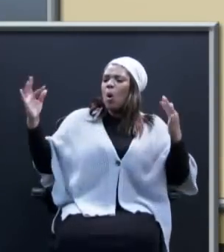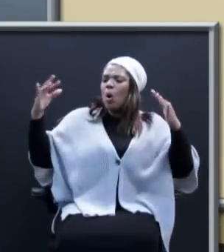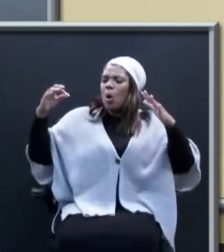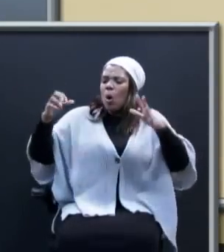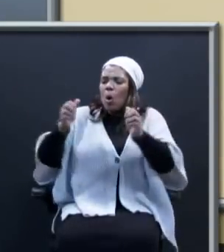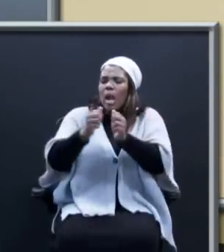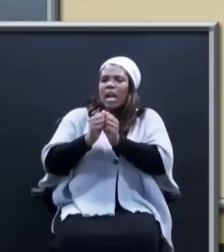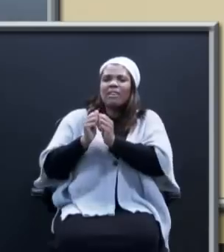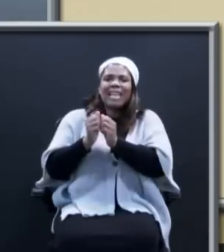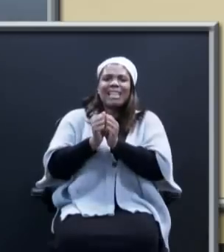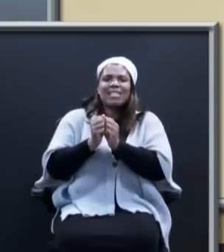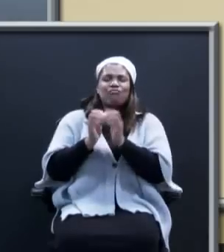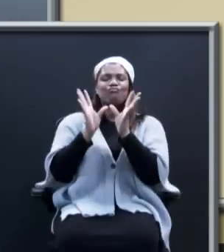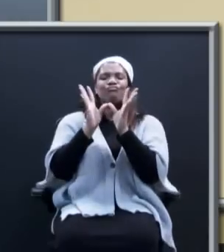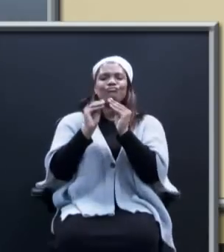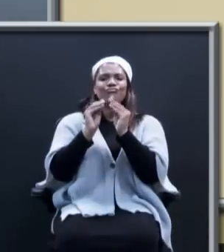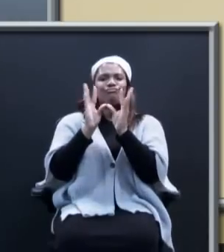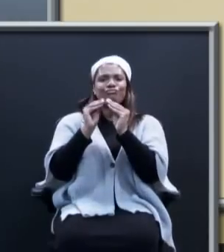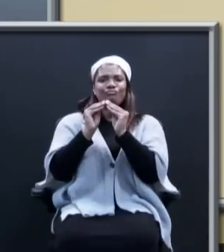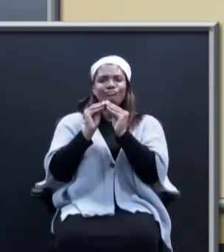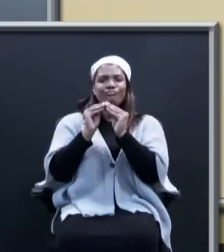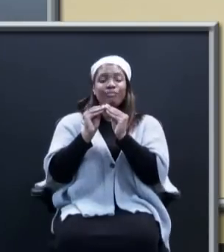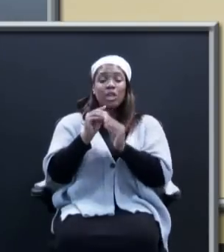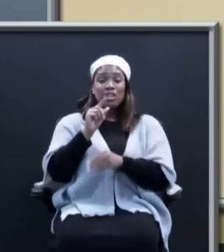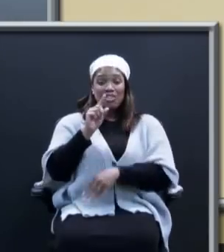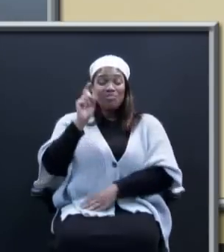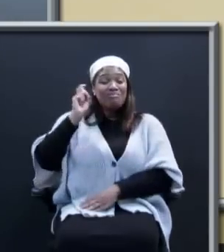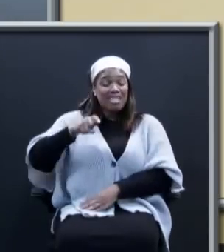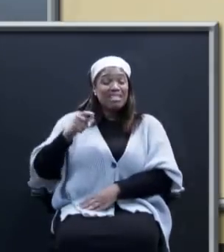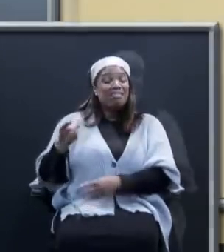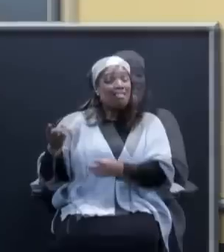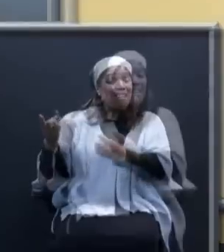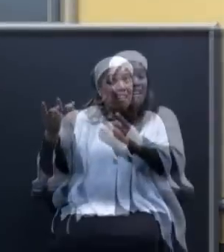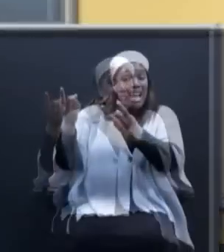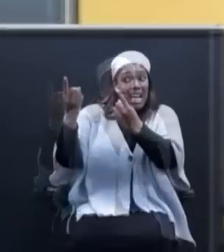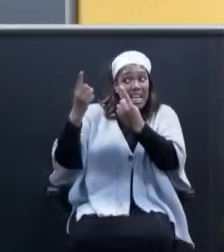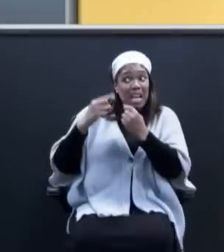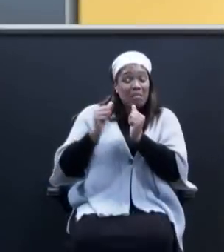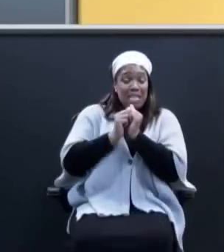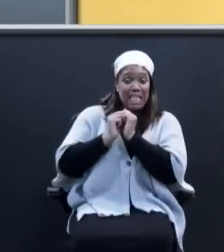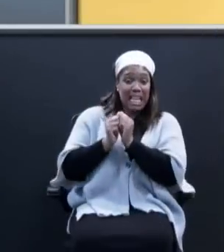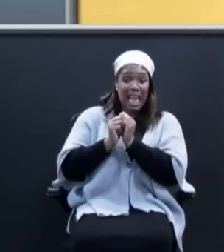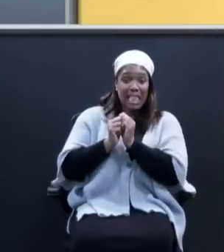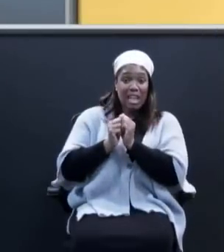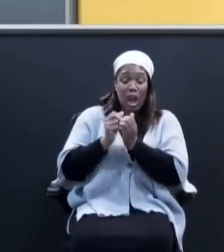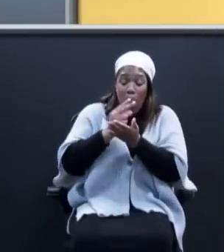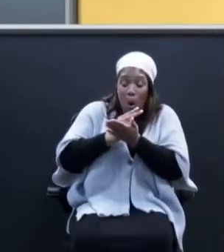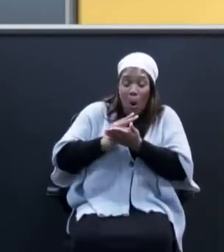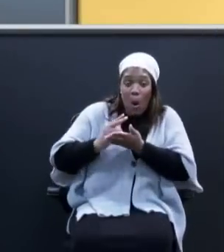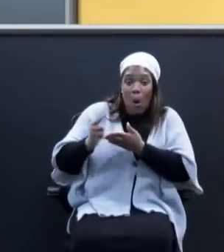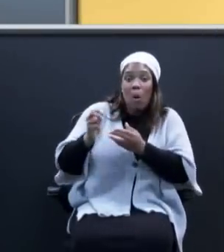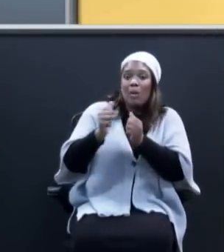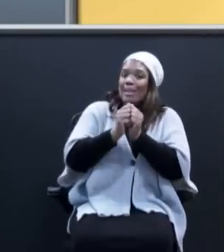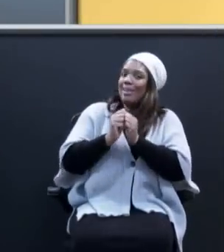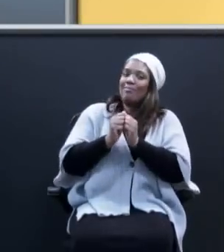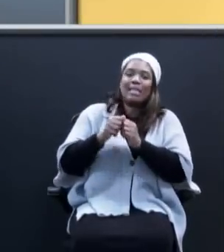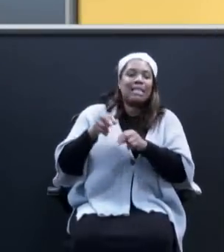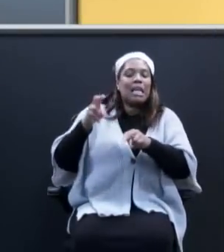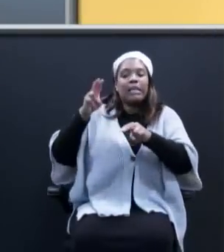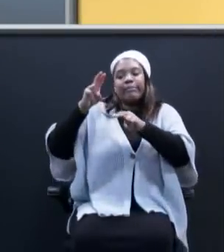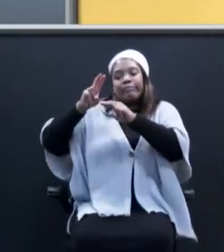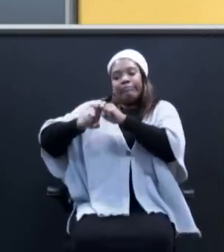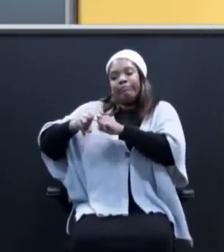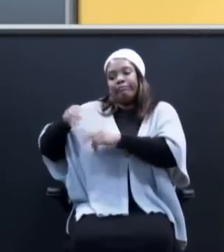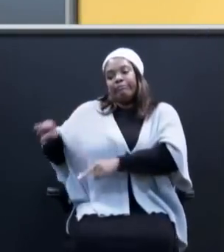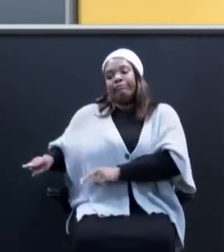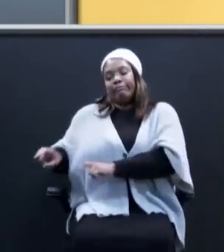Now you got to proclaim to be holy convocation. That means that you are supposed to come together on these. Holy gathering. You can't sit at your house and say,